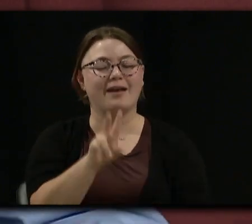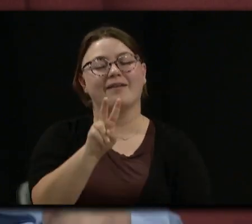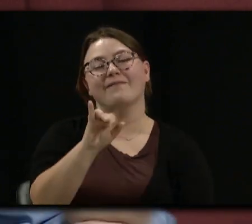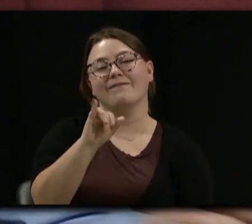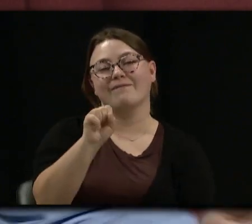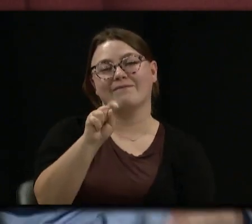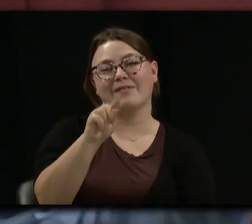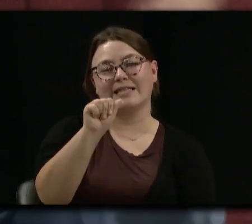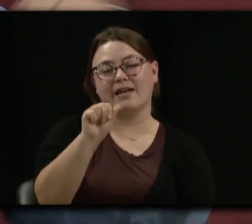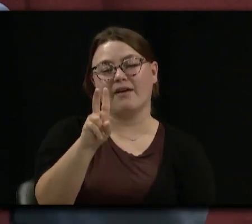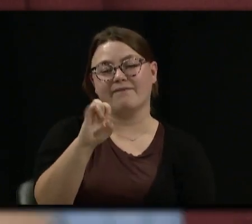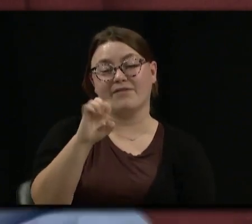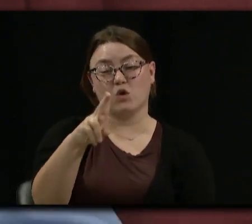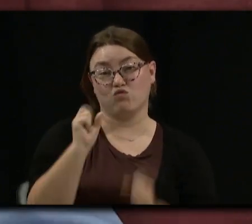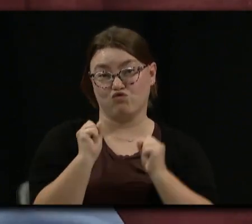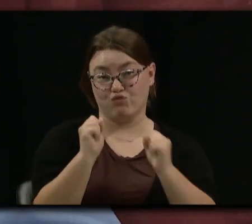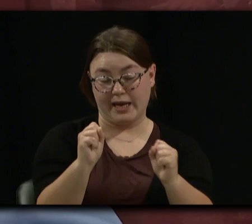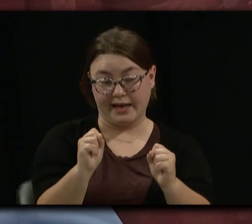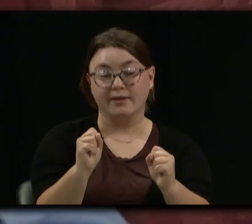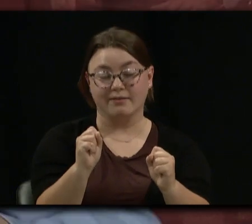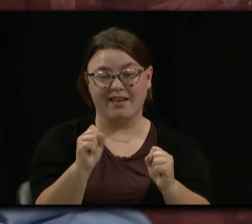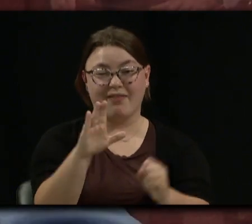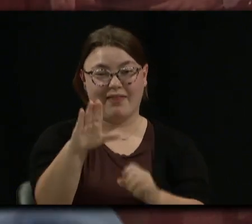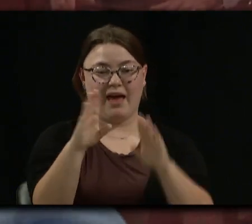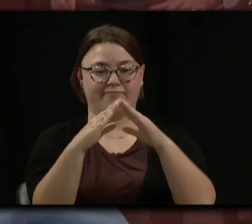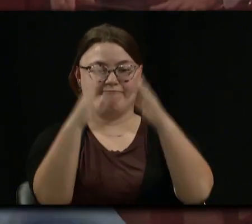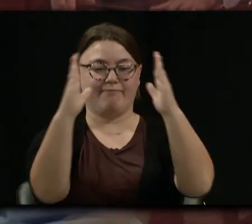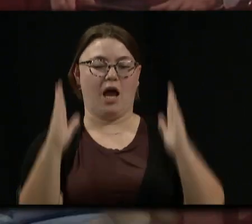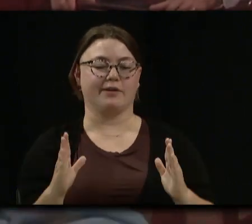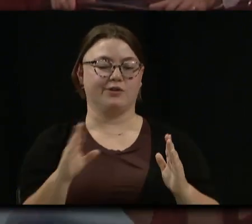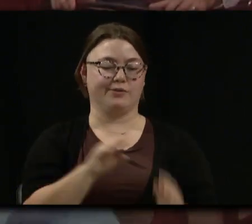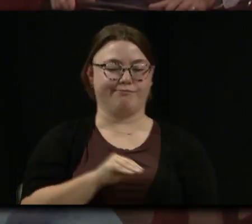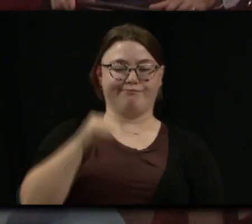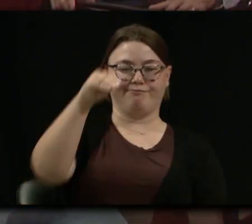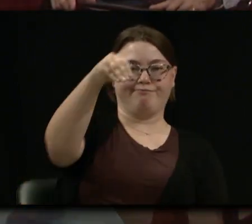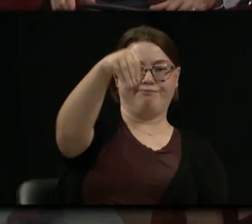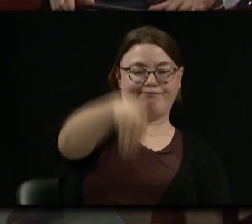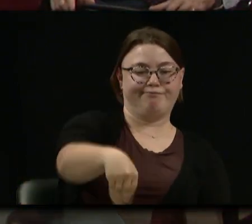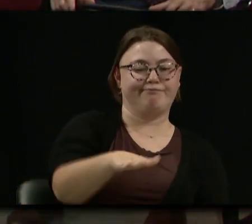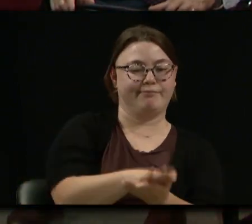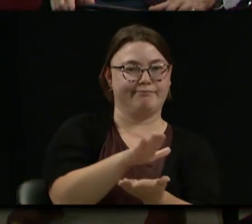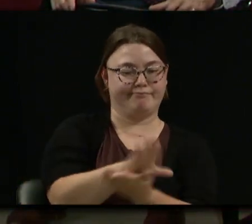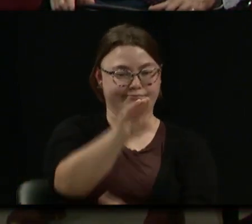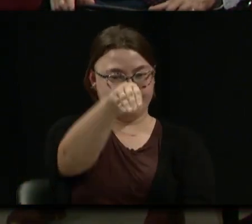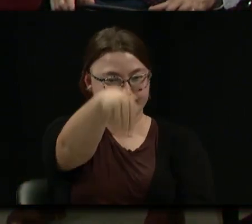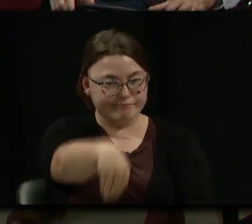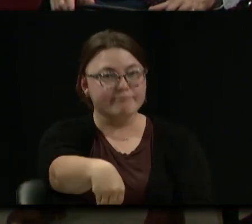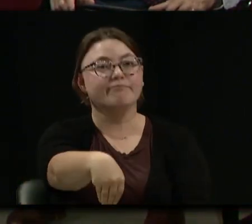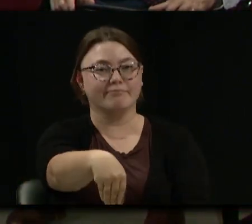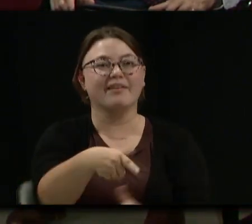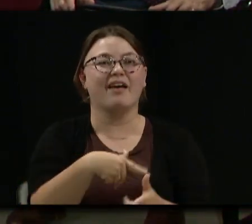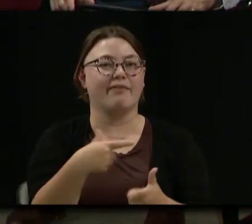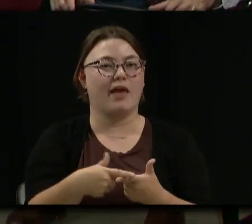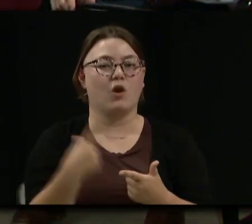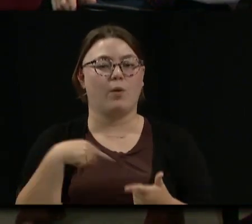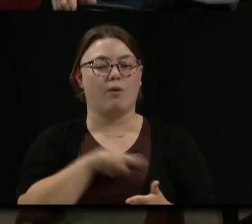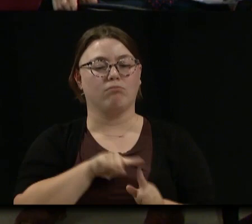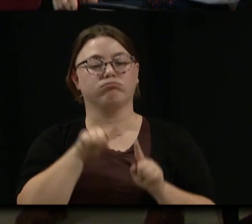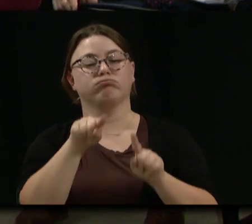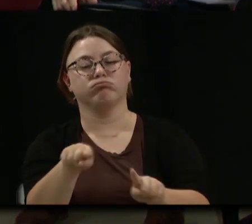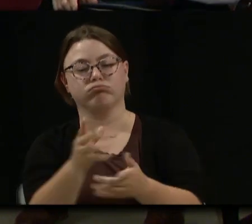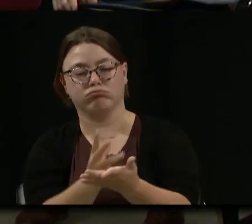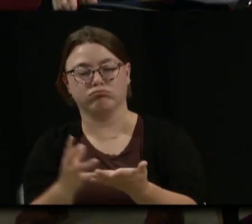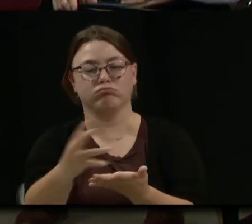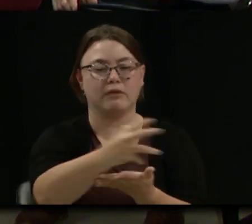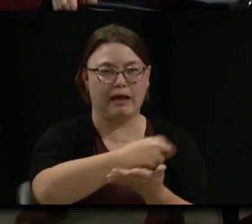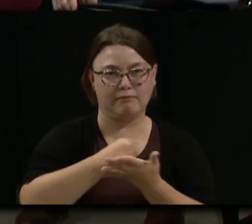pull in real quick, jump out, put that in our box, and it's an easy way to get it, to make sure we get in our office. And of course, the League of